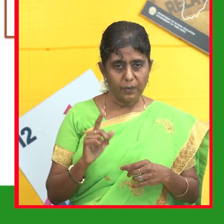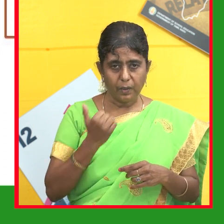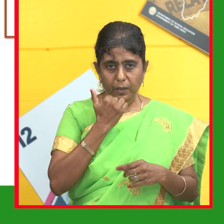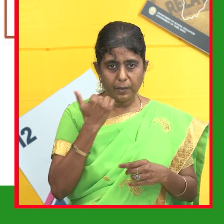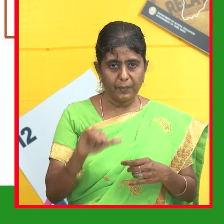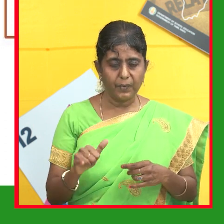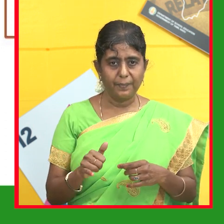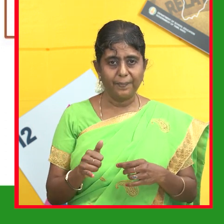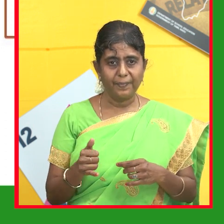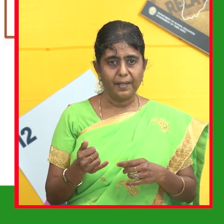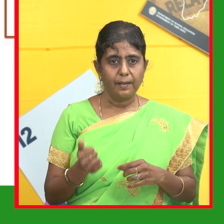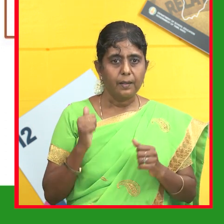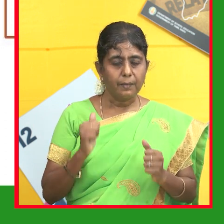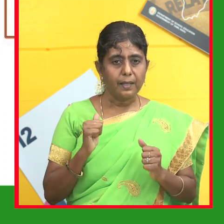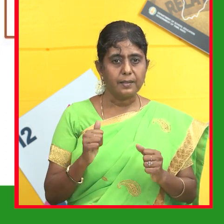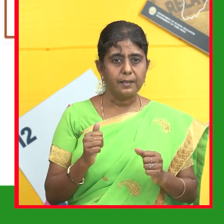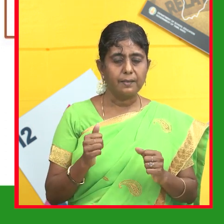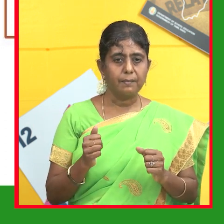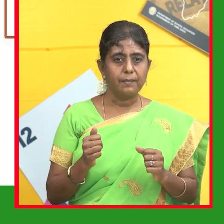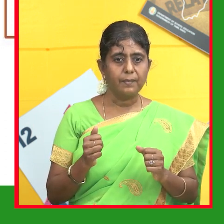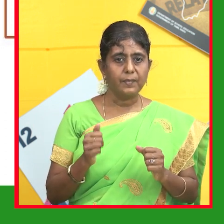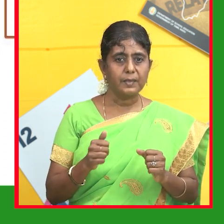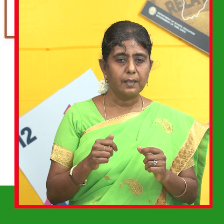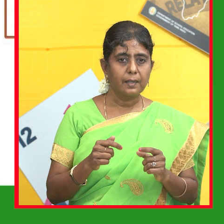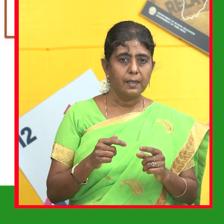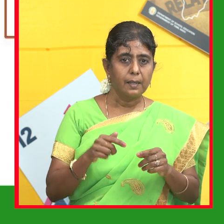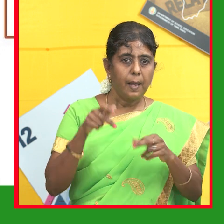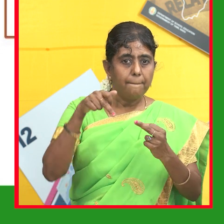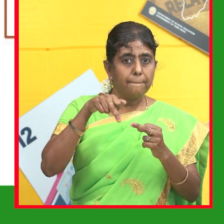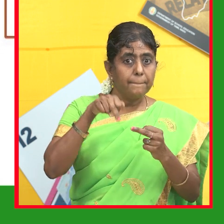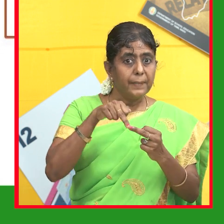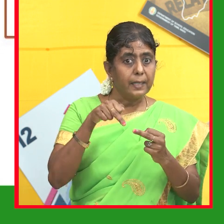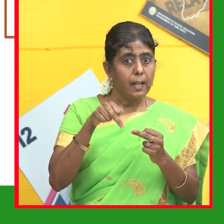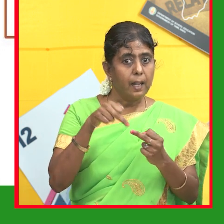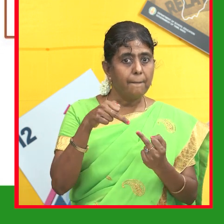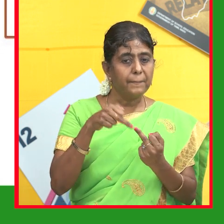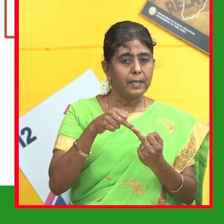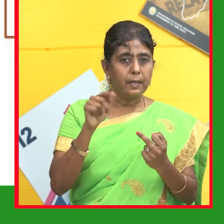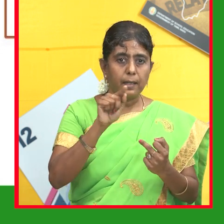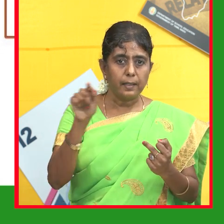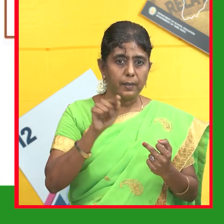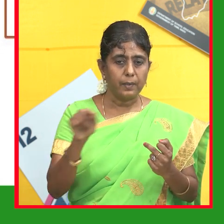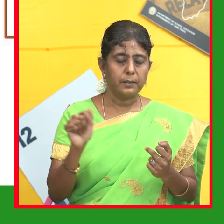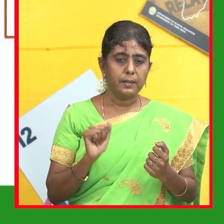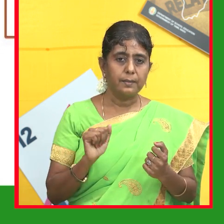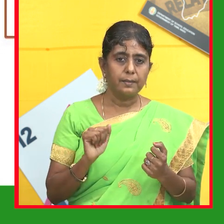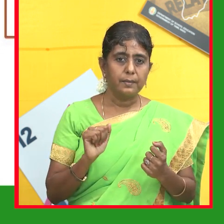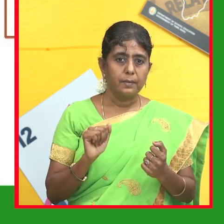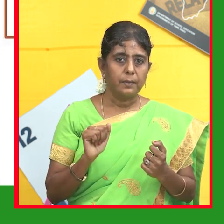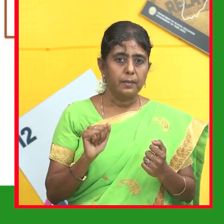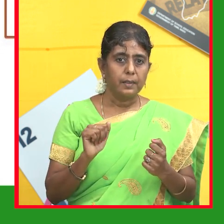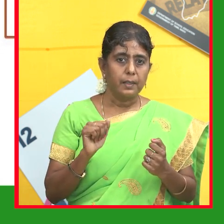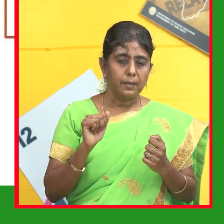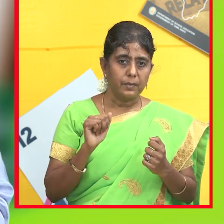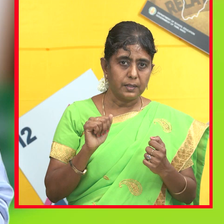No. Why? Because what's the symbol that you are seeing in the middle? Equal sign.